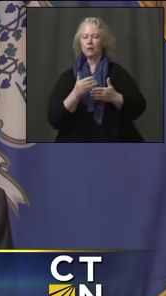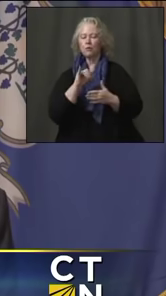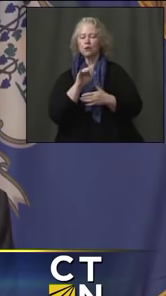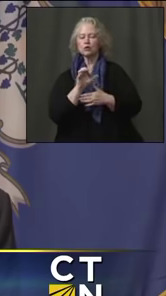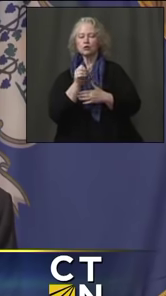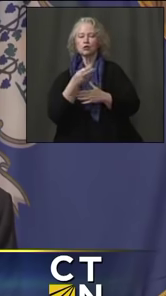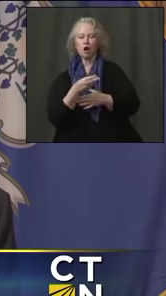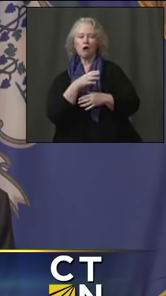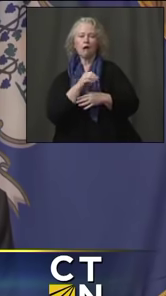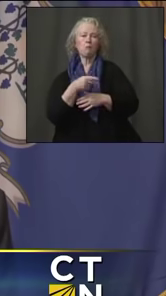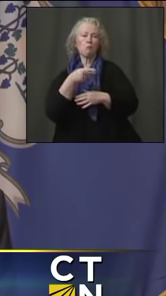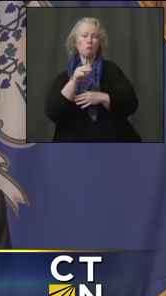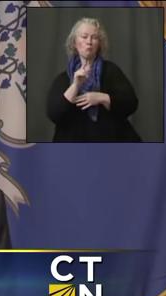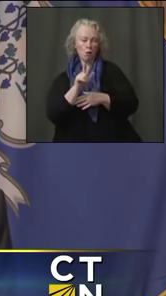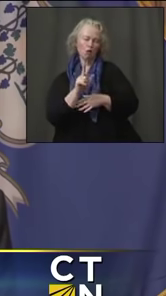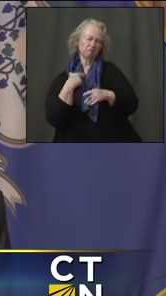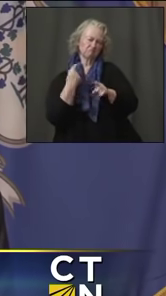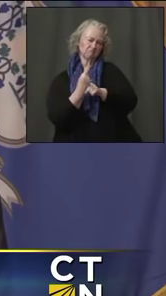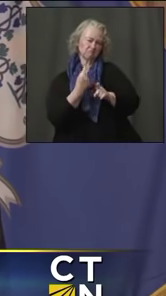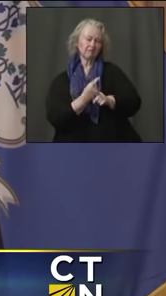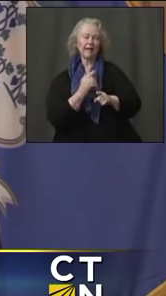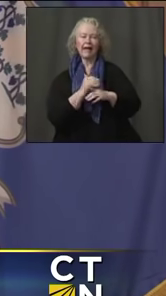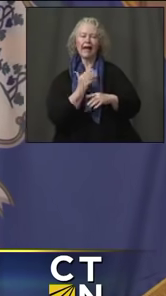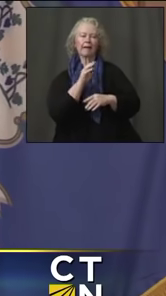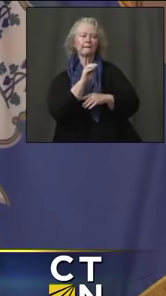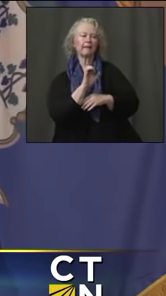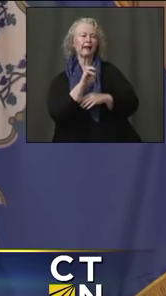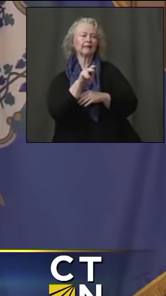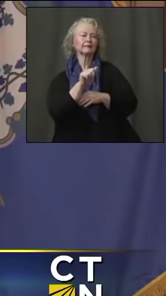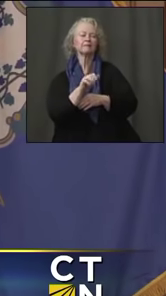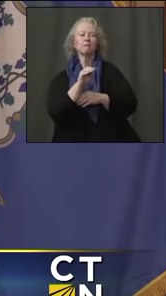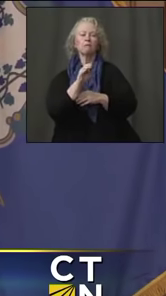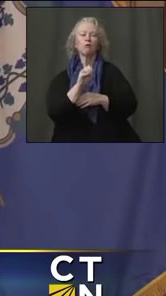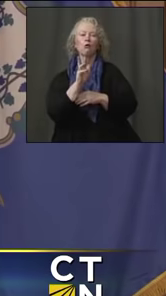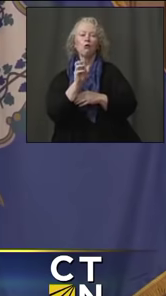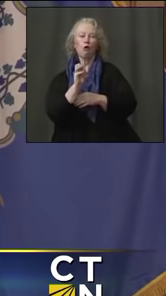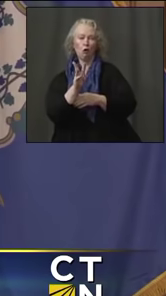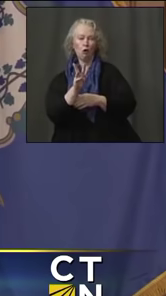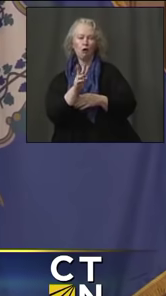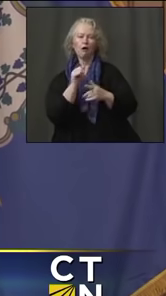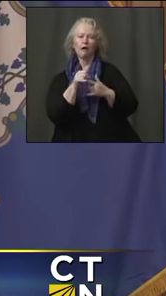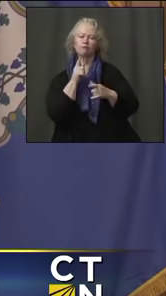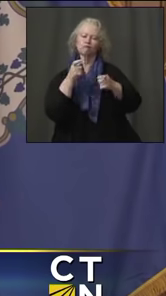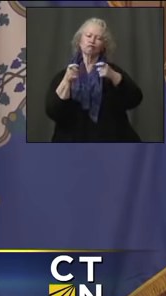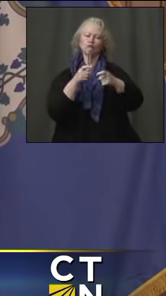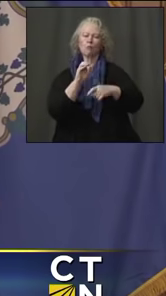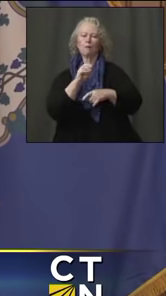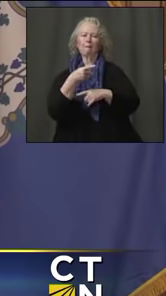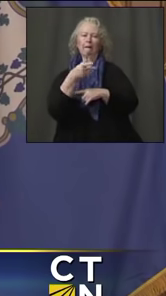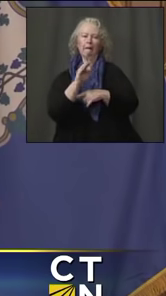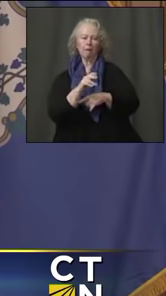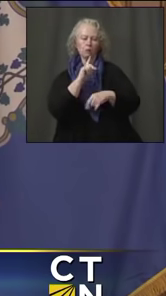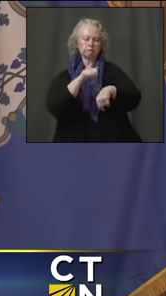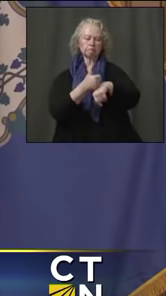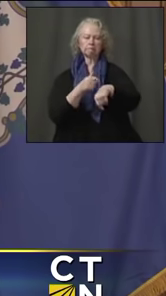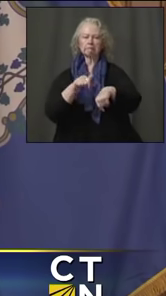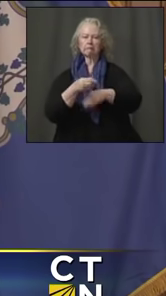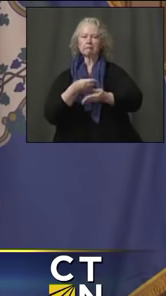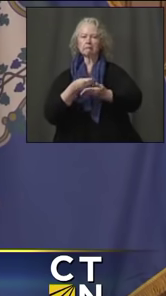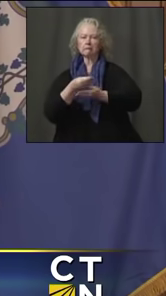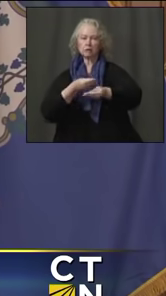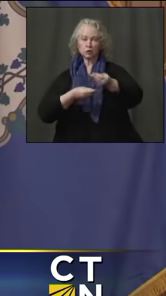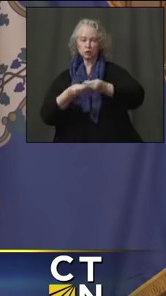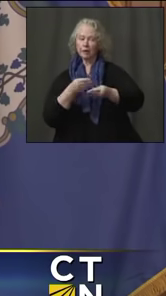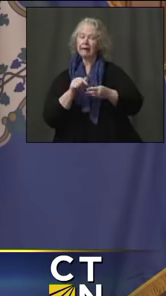usual, and Melissa McCall, who's our amazing head of OPM and put together these budgets, and the numbers are